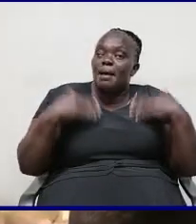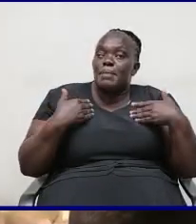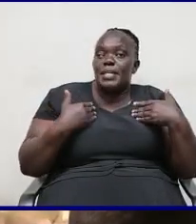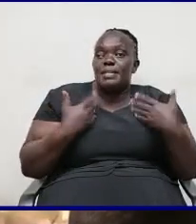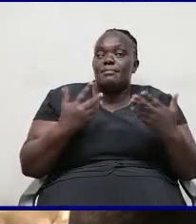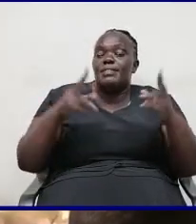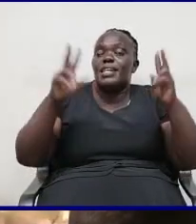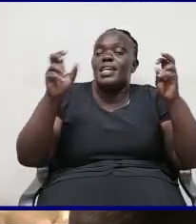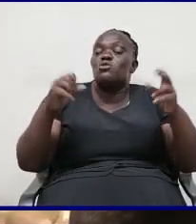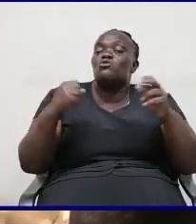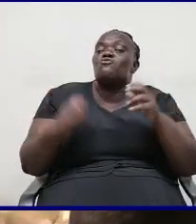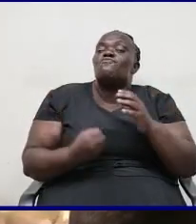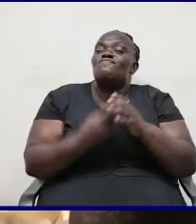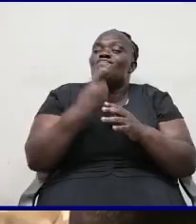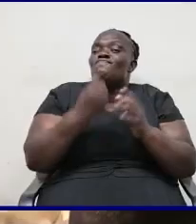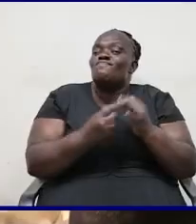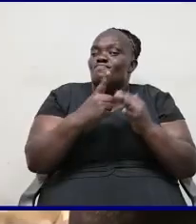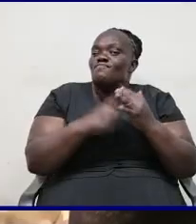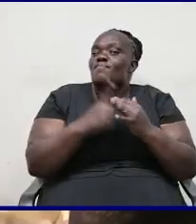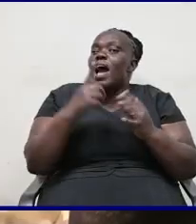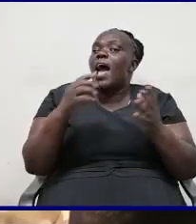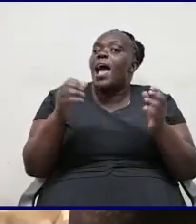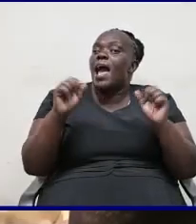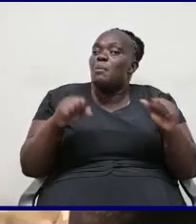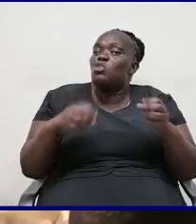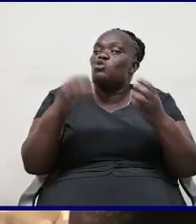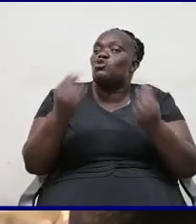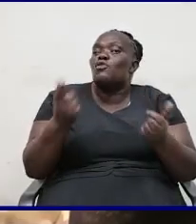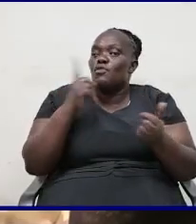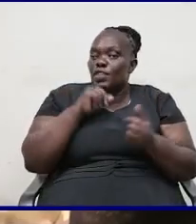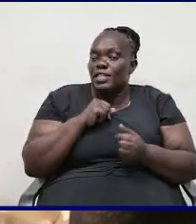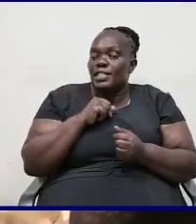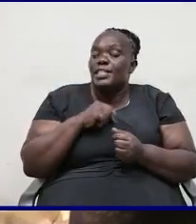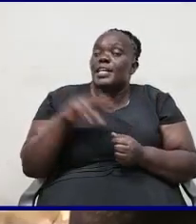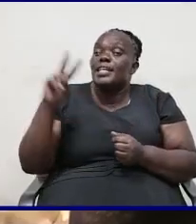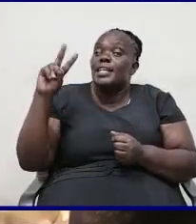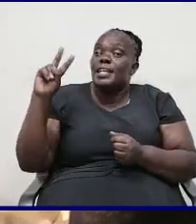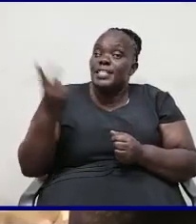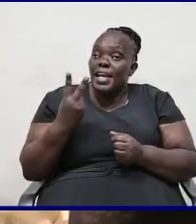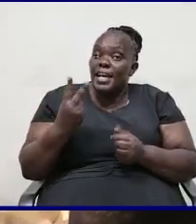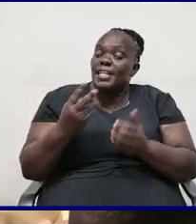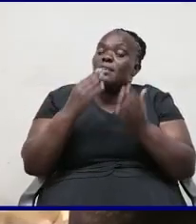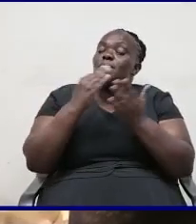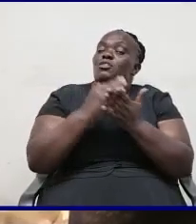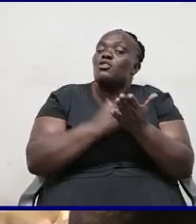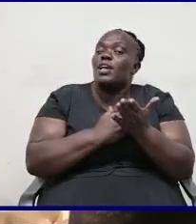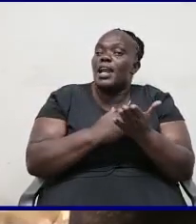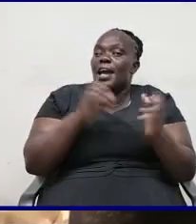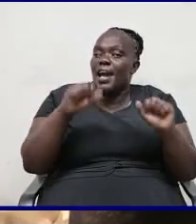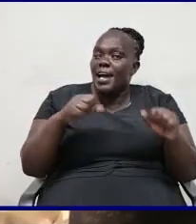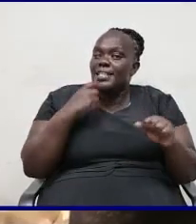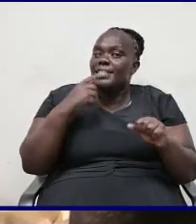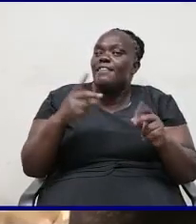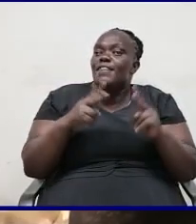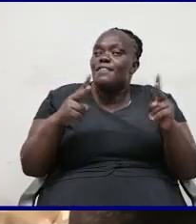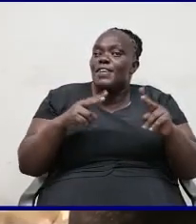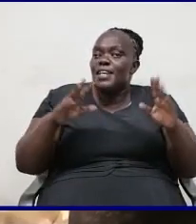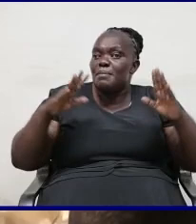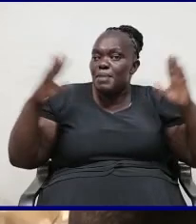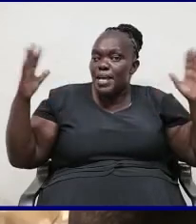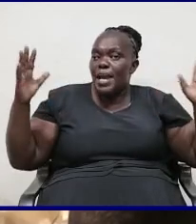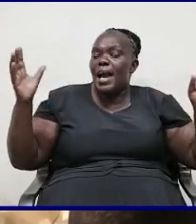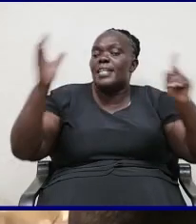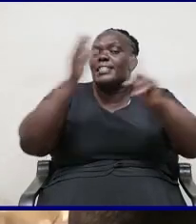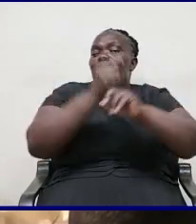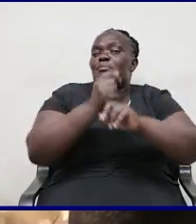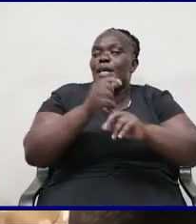whatever issues that they raised, we were able to address. So the second major program, which I can say is a very big achievement that